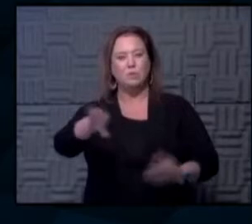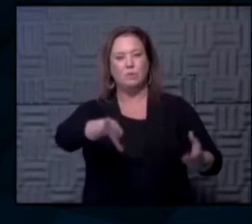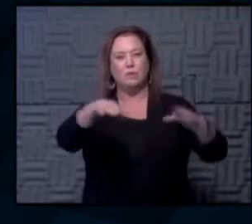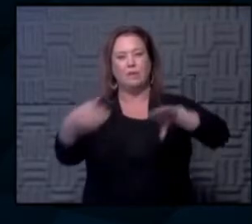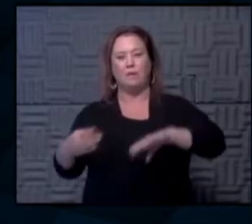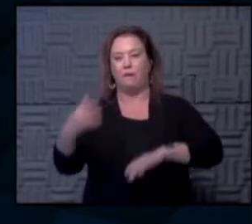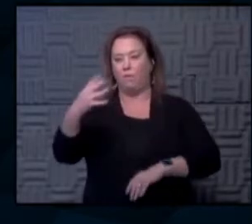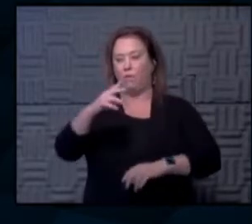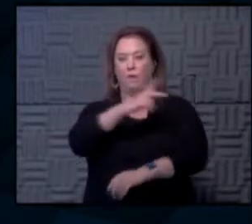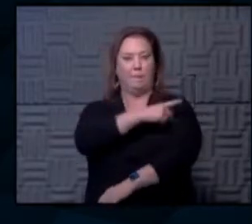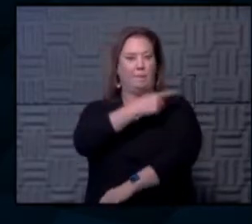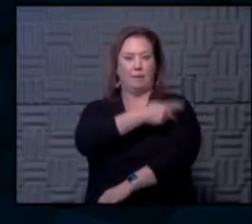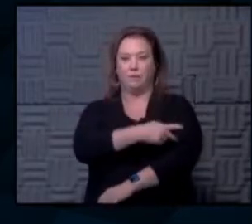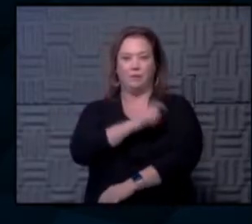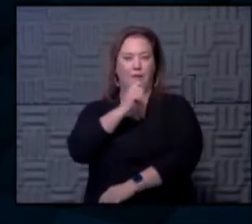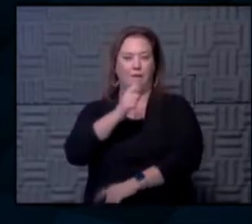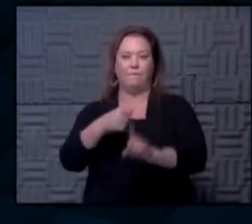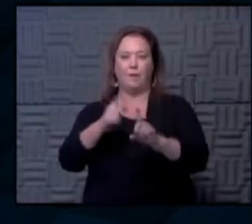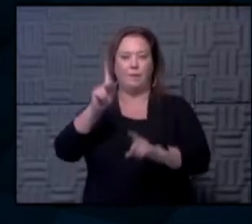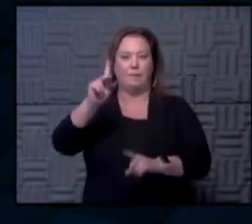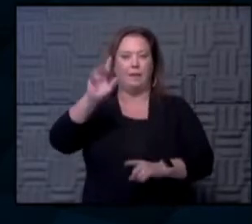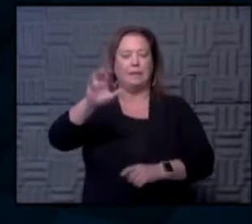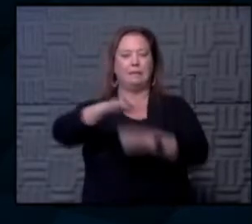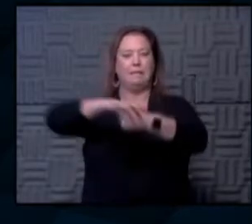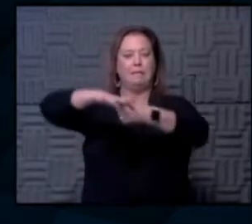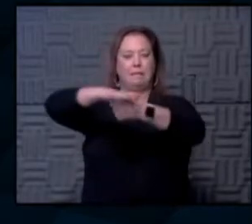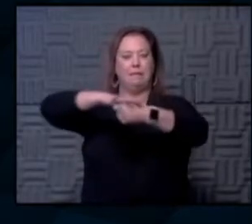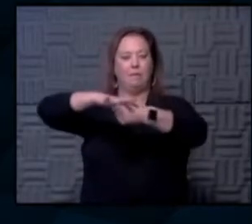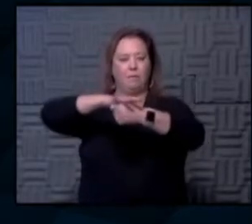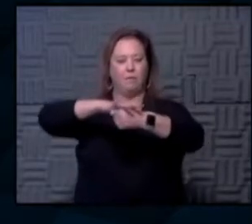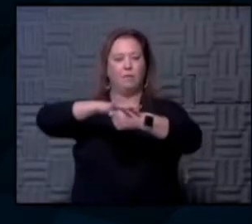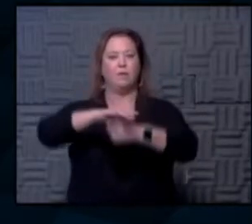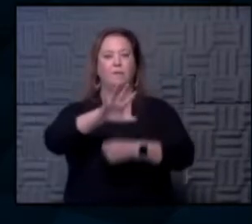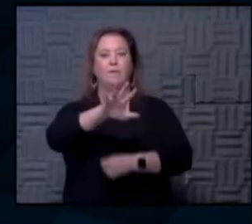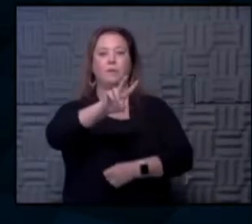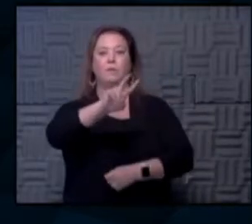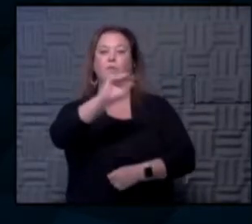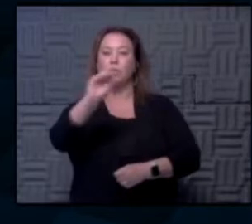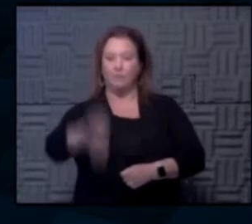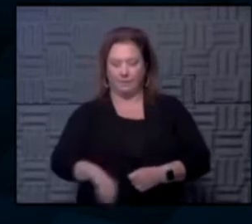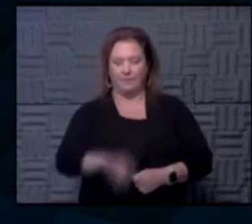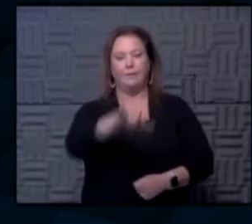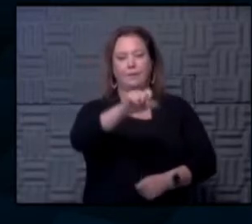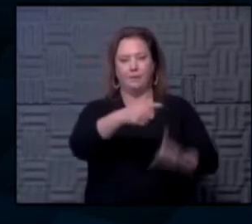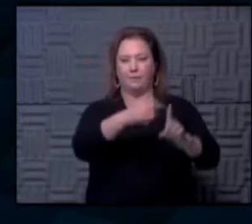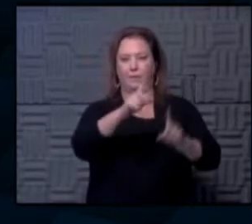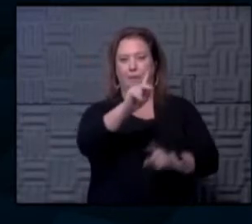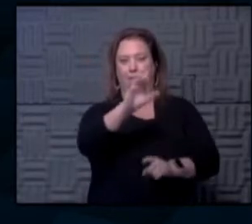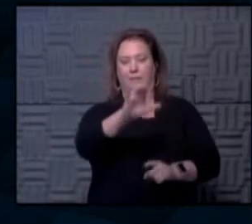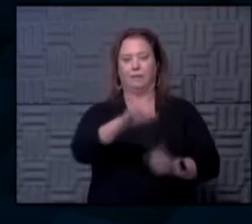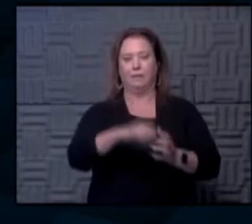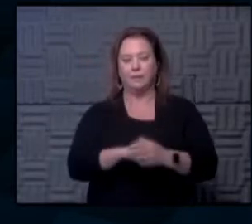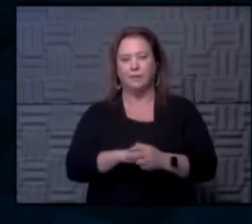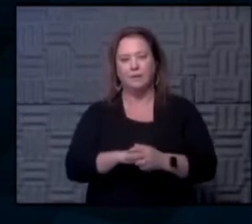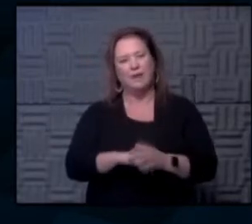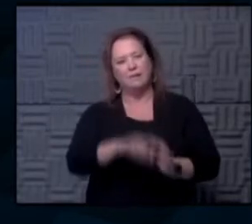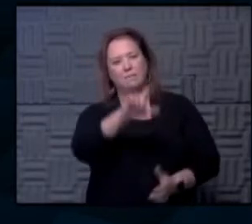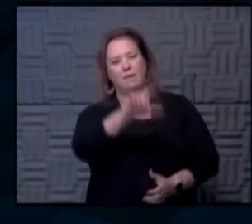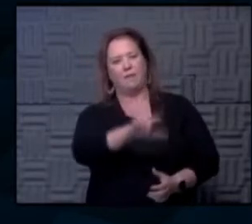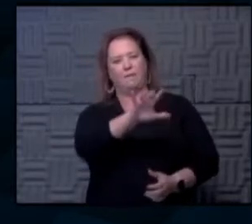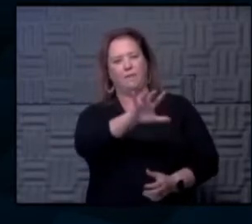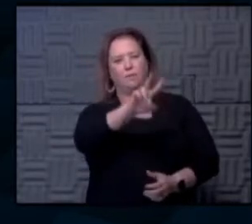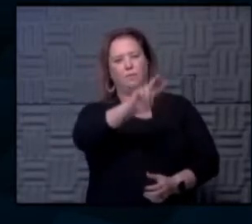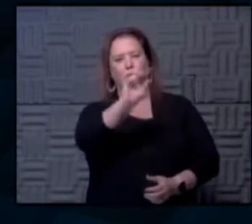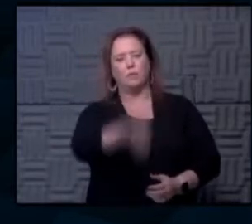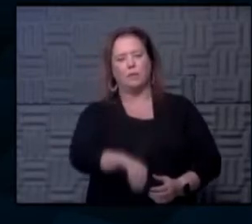for patients that have not been from the Kansas City metro area, 52% have been, which is actually lower than